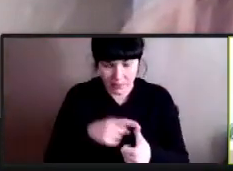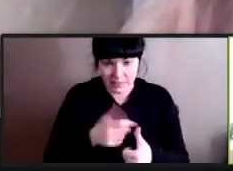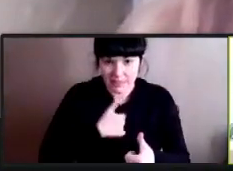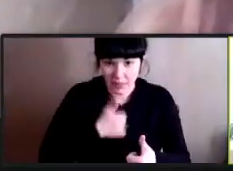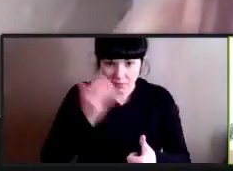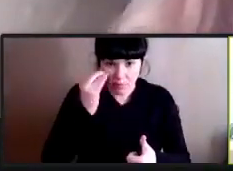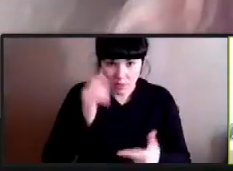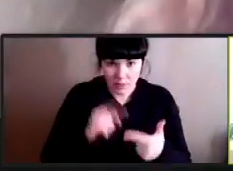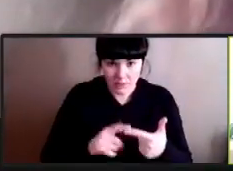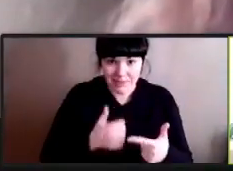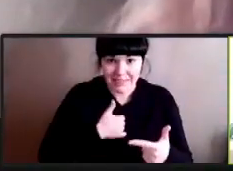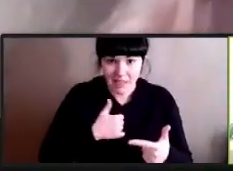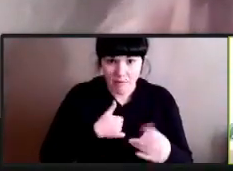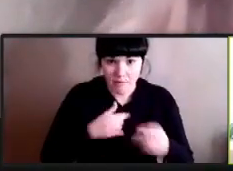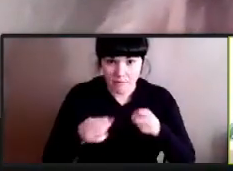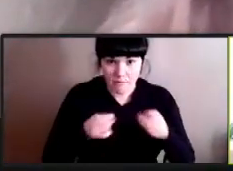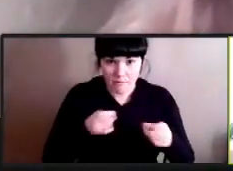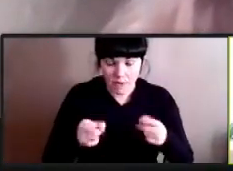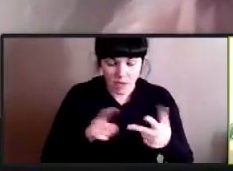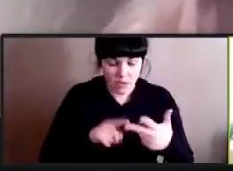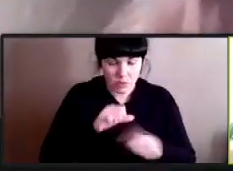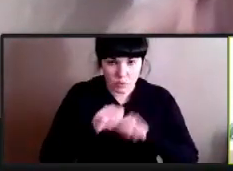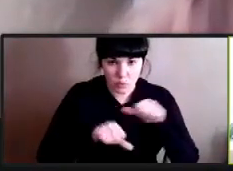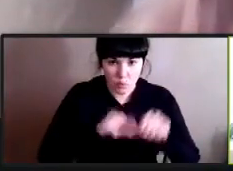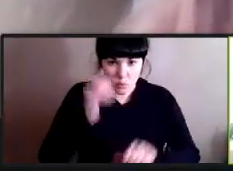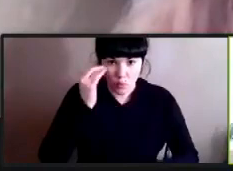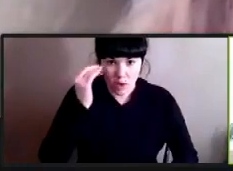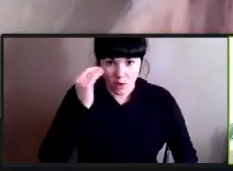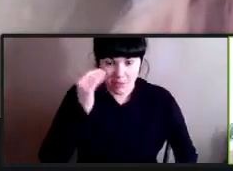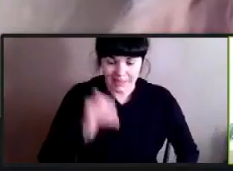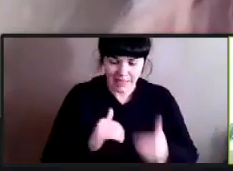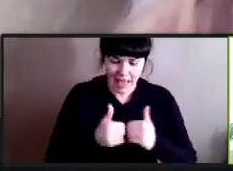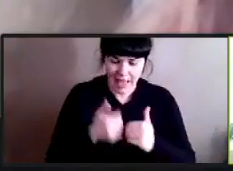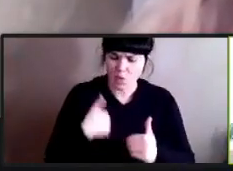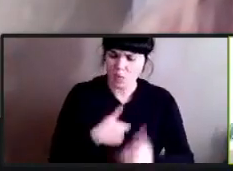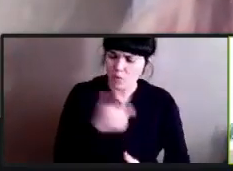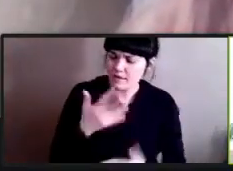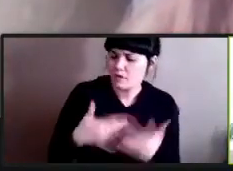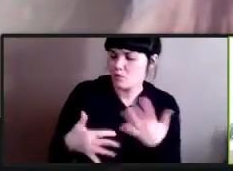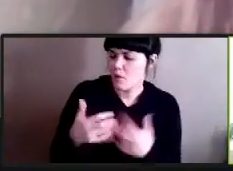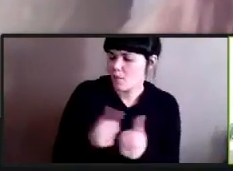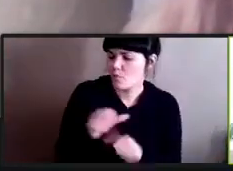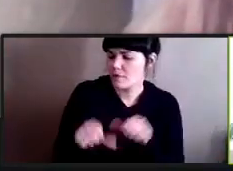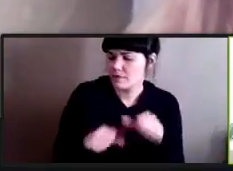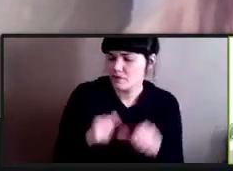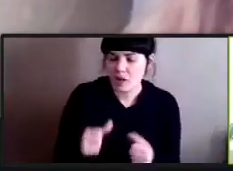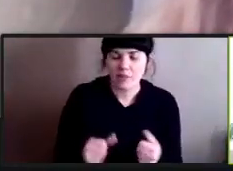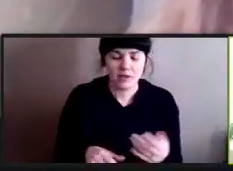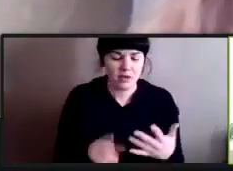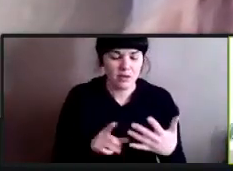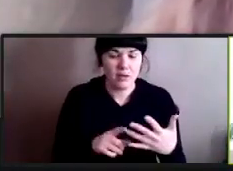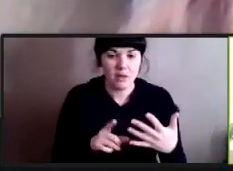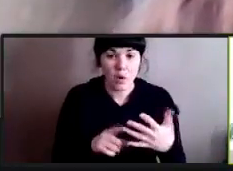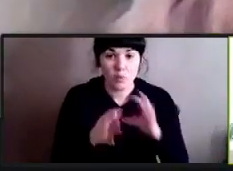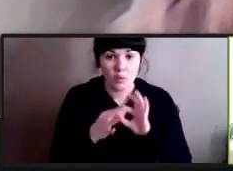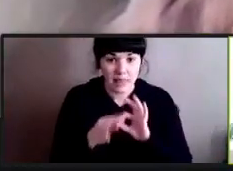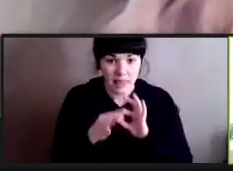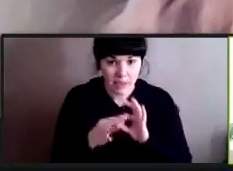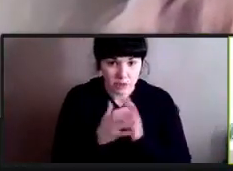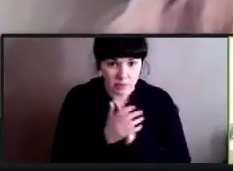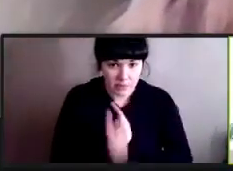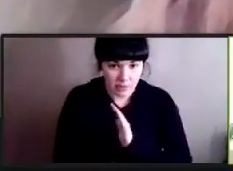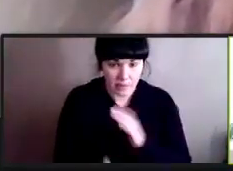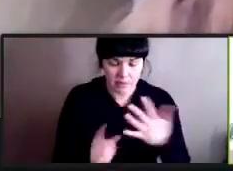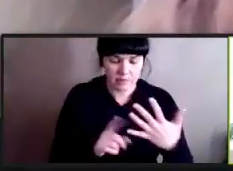self-management, social awareness, which is how we interact with one another, and then relationship skills and